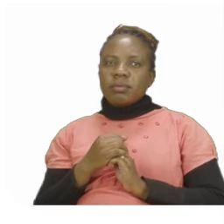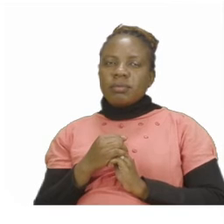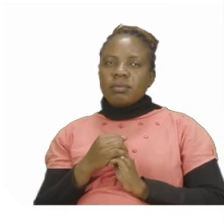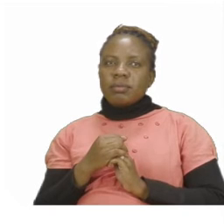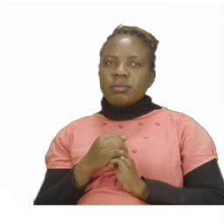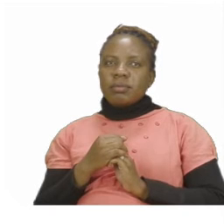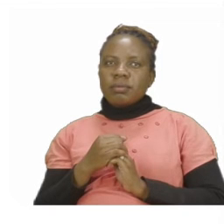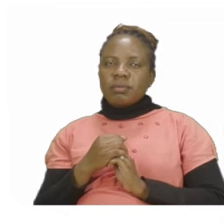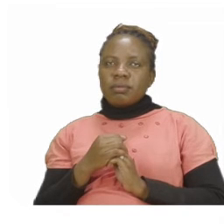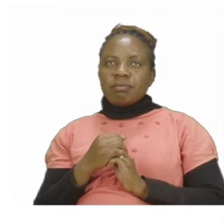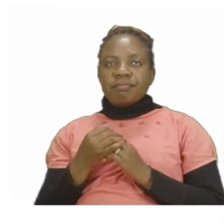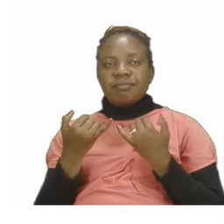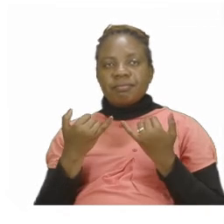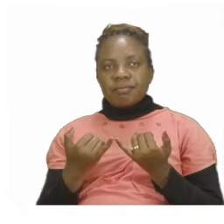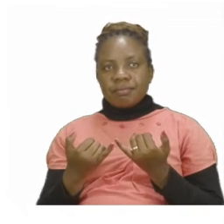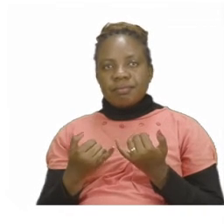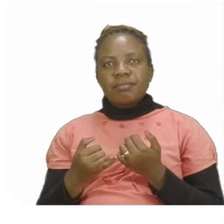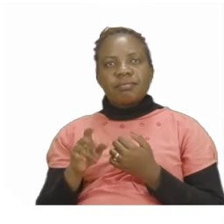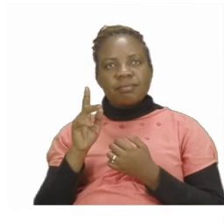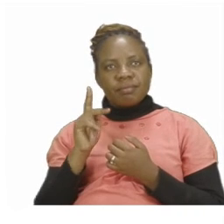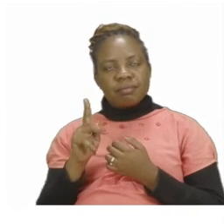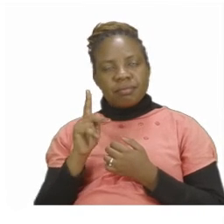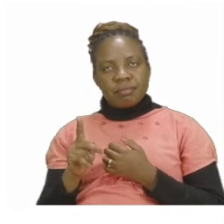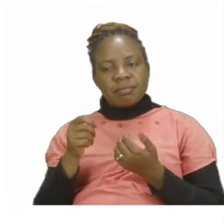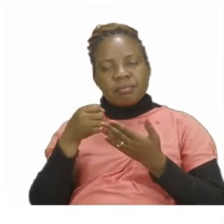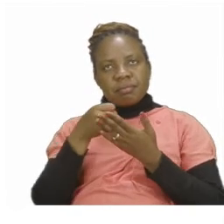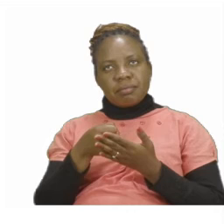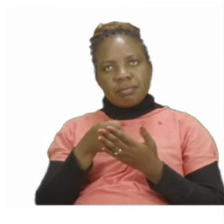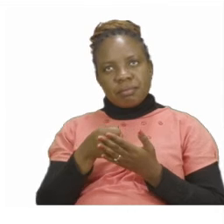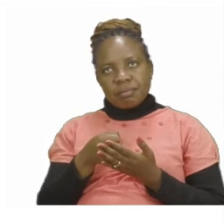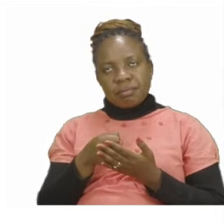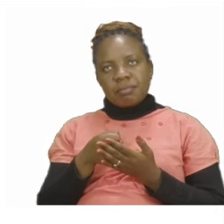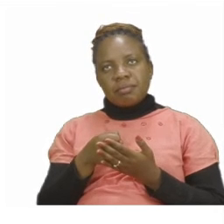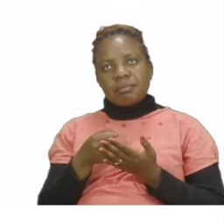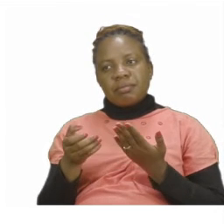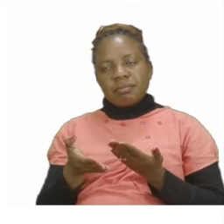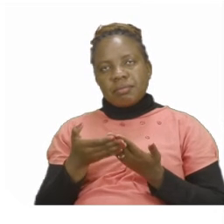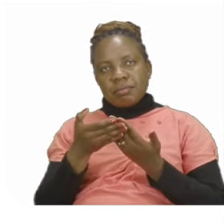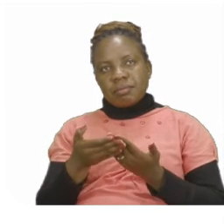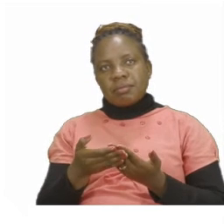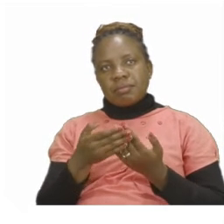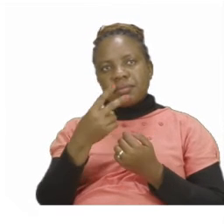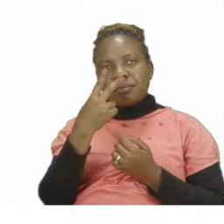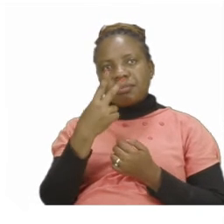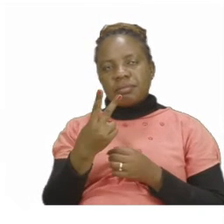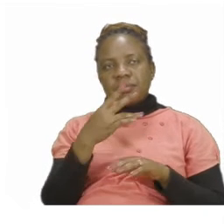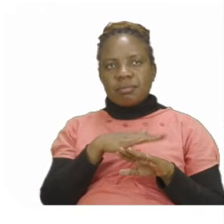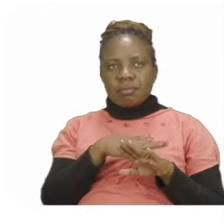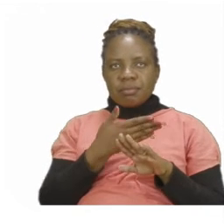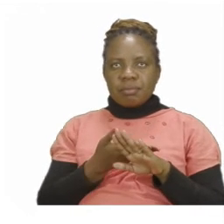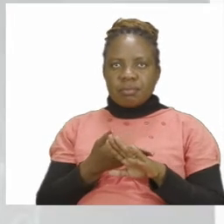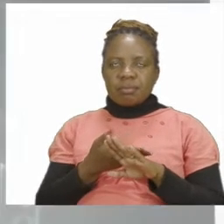Okay, now let's quickly try 2 more examples together. I put